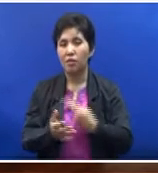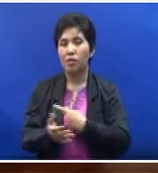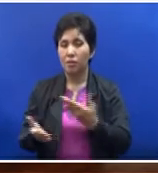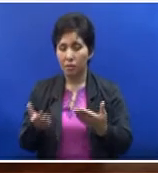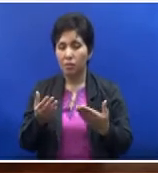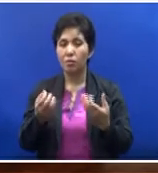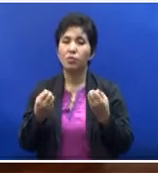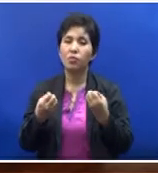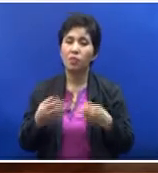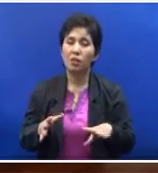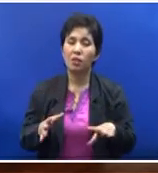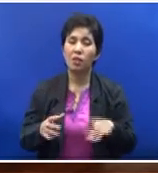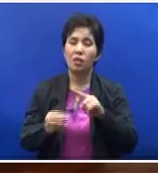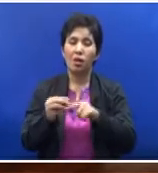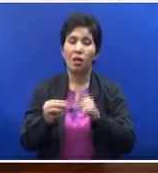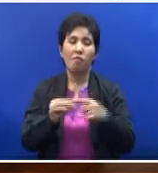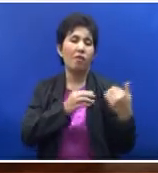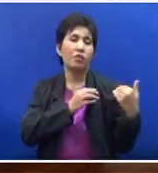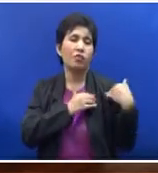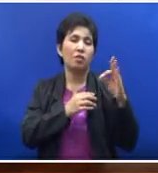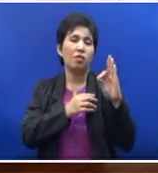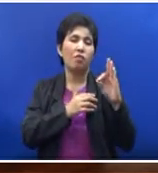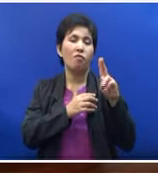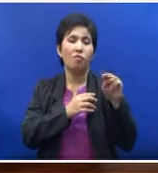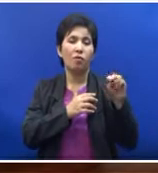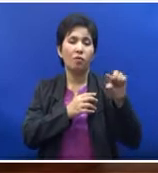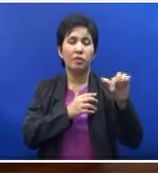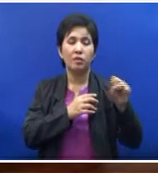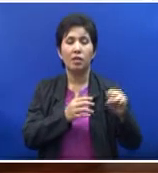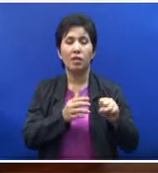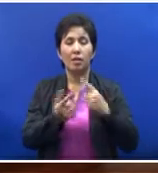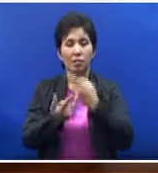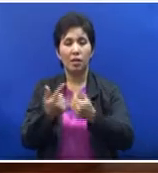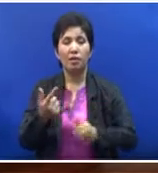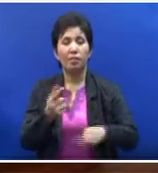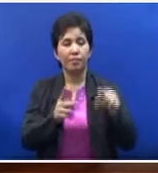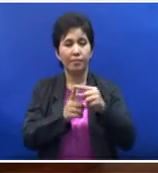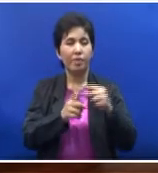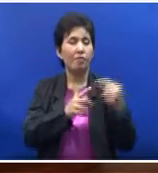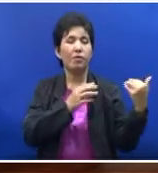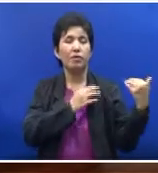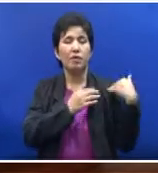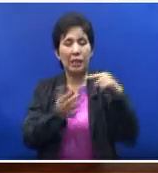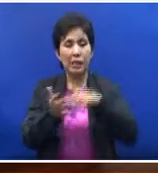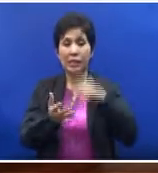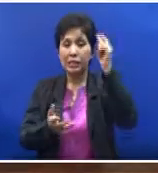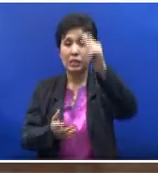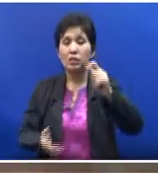you may predict what is functionalism theory from the term functions. Okay, so this